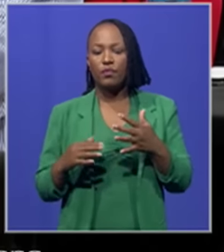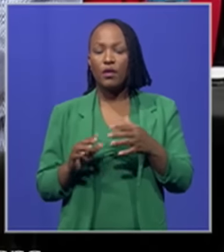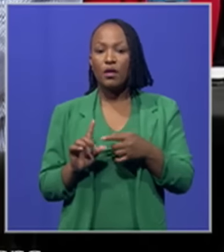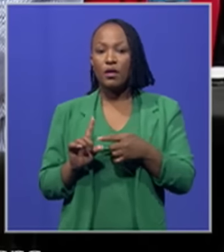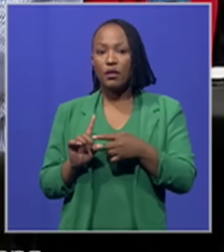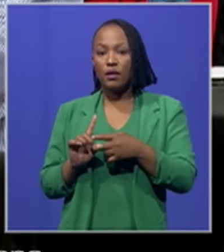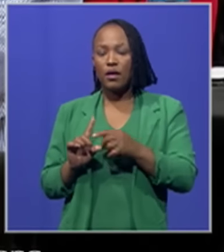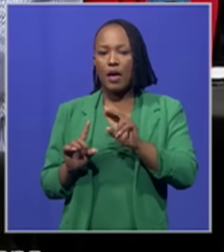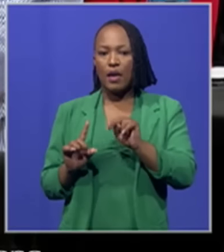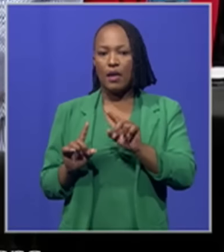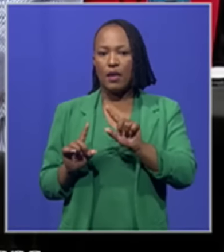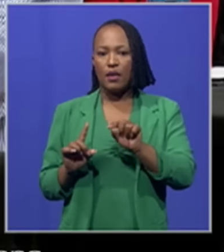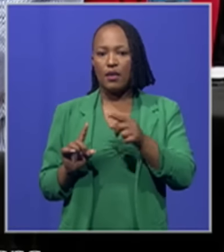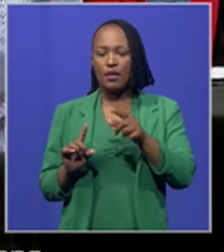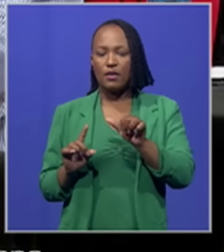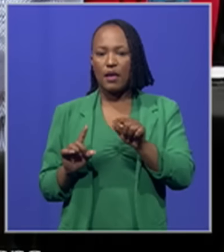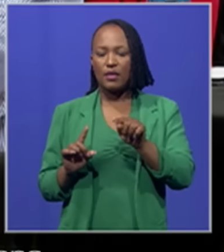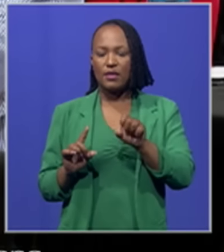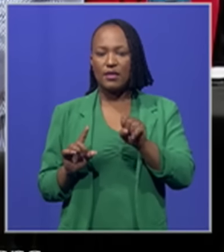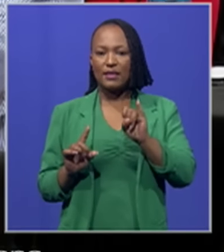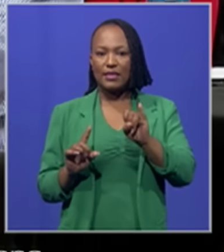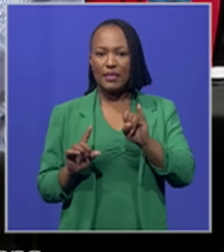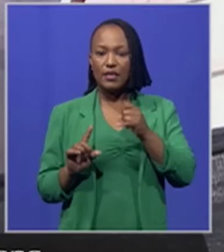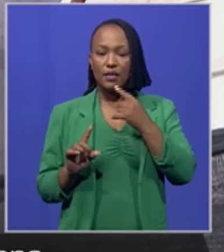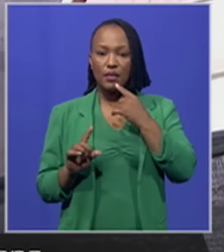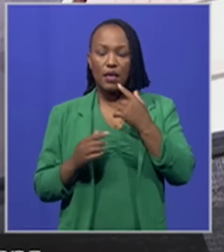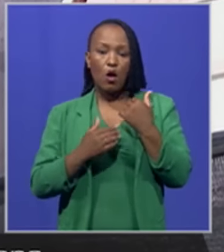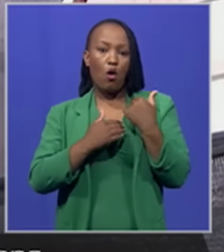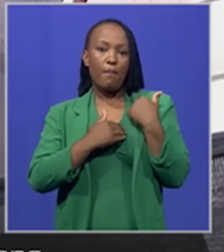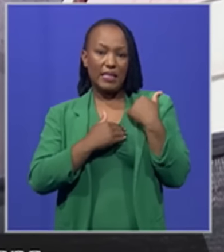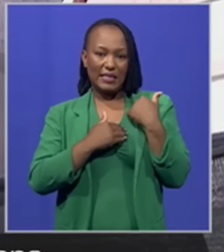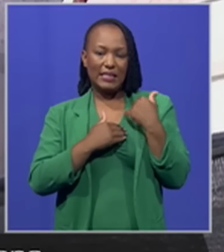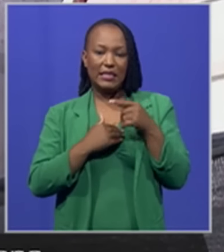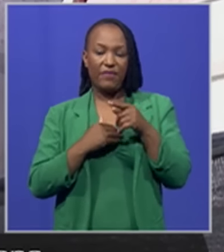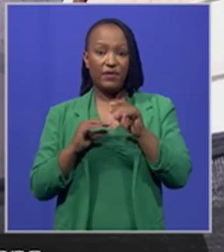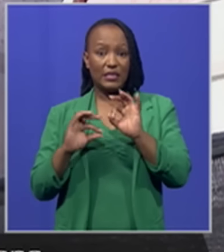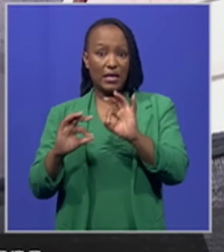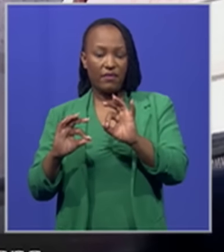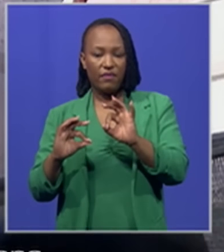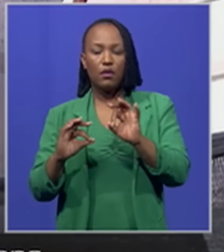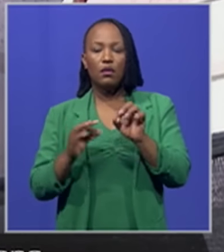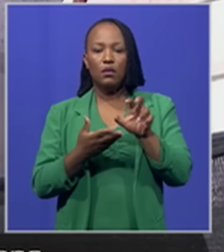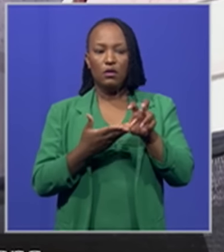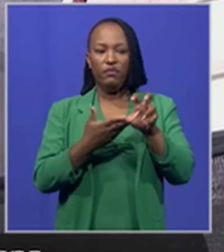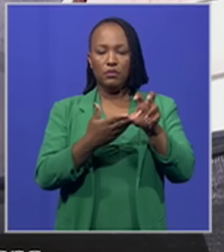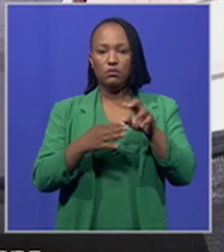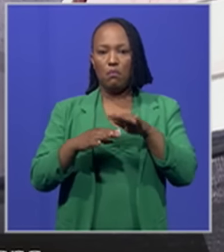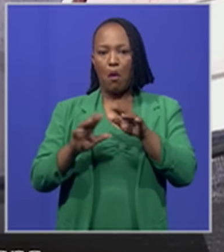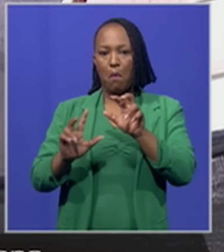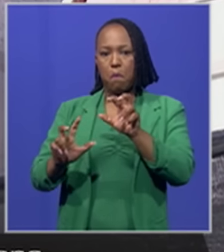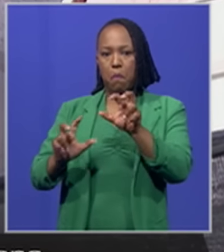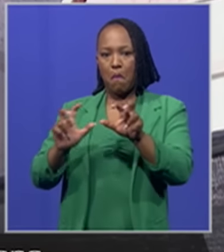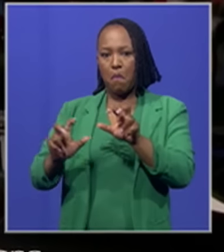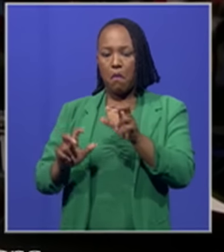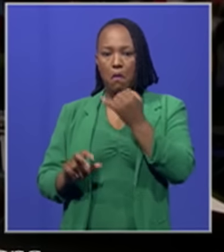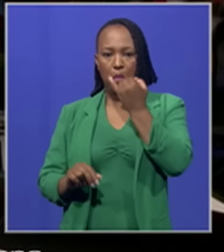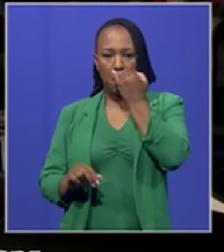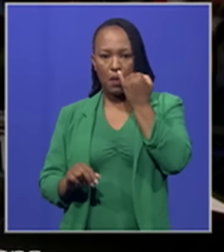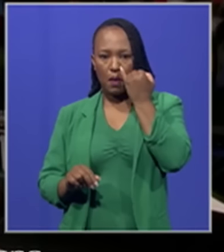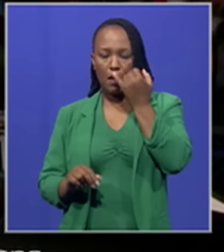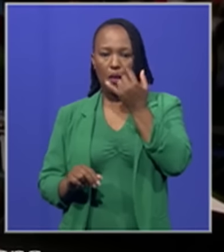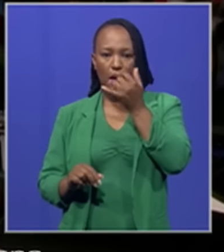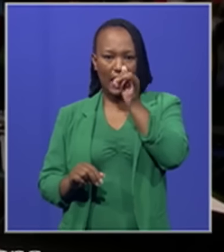Ntatisi, toropo e bolokehileng e hohela batsetedi. Baipehi meahong e nyahladitsweng, dithethefatsi, botlokotsebe le melata